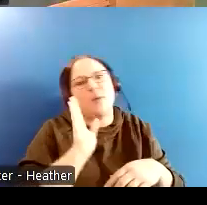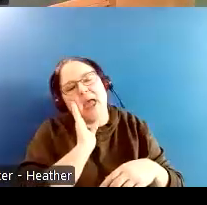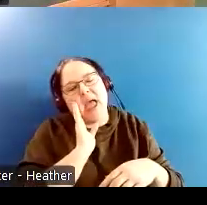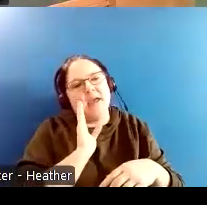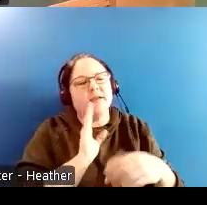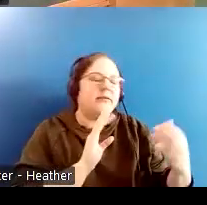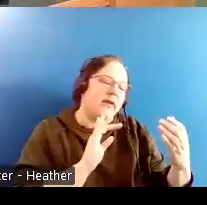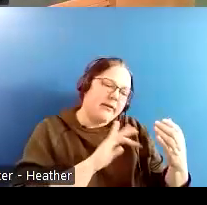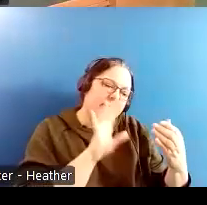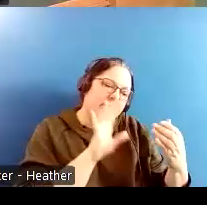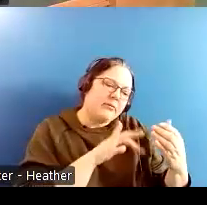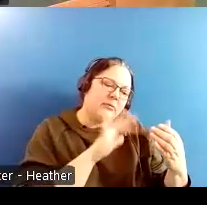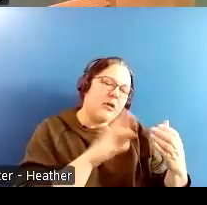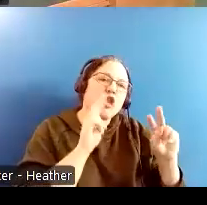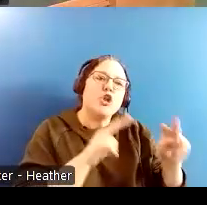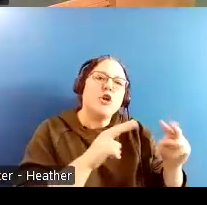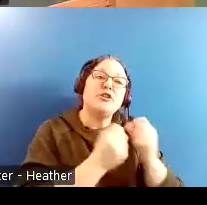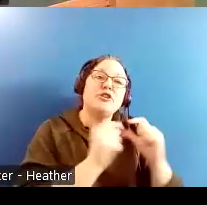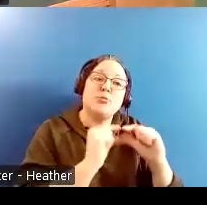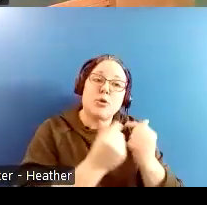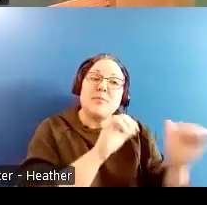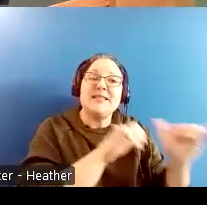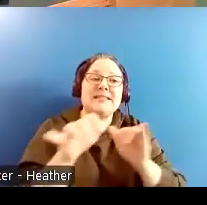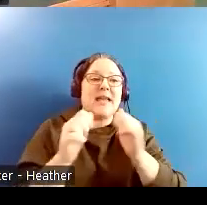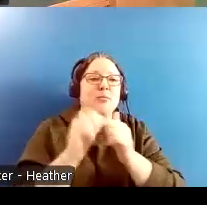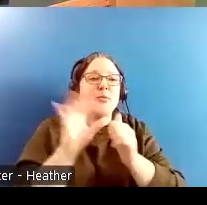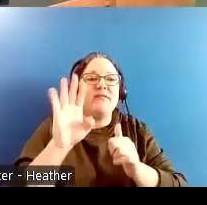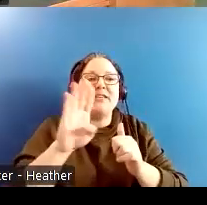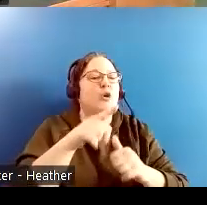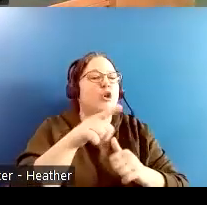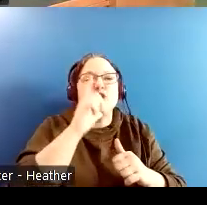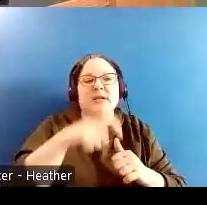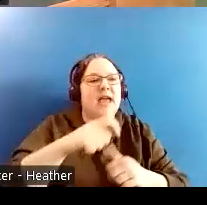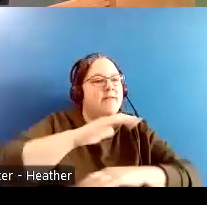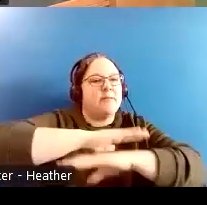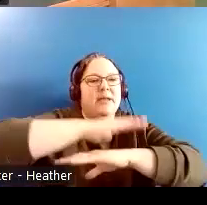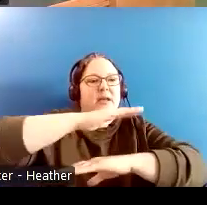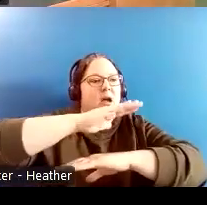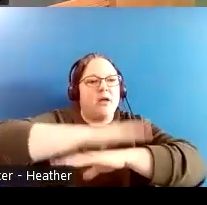the internet support group, just like you could with Facebook. You didn't have to be on a desktop.